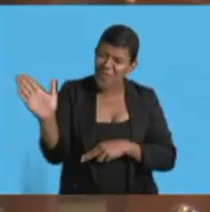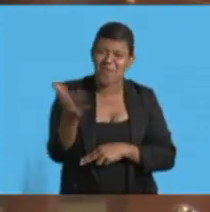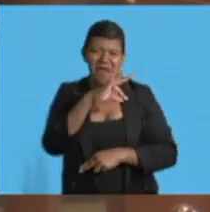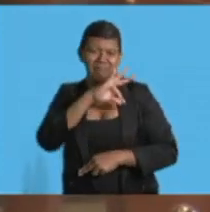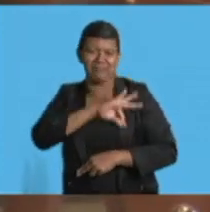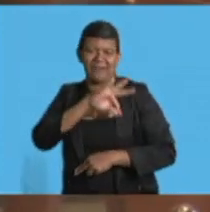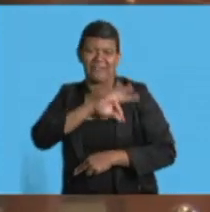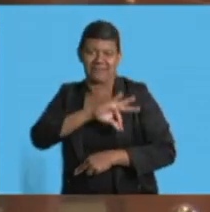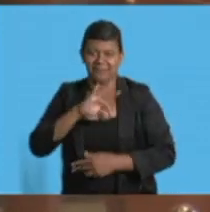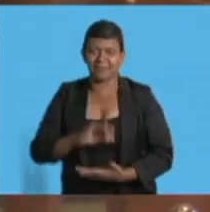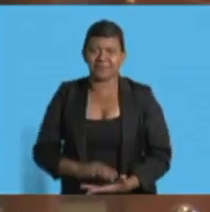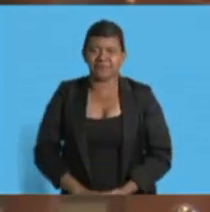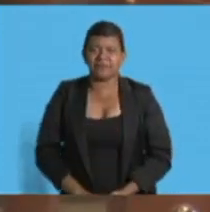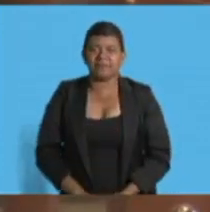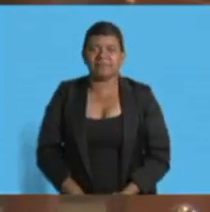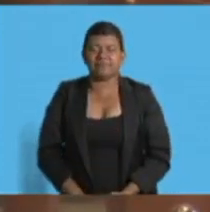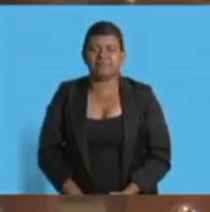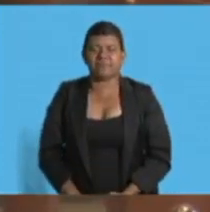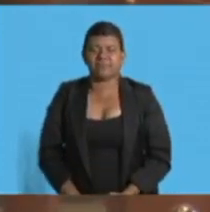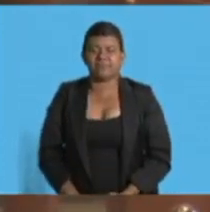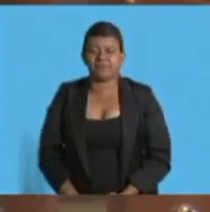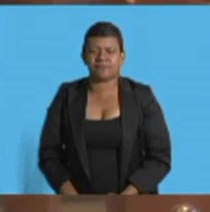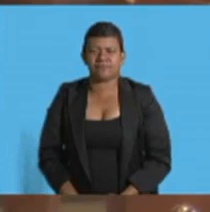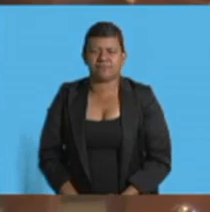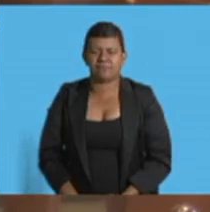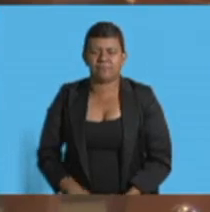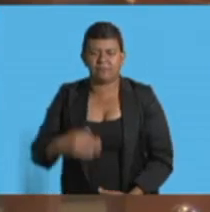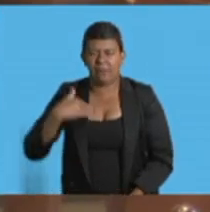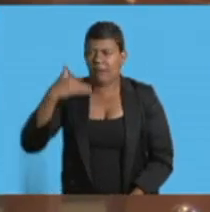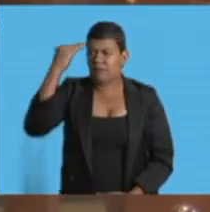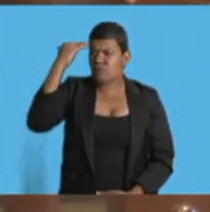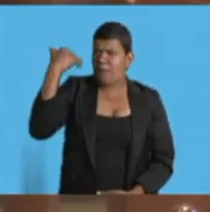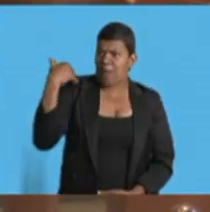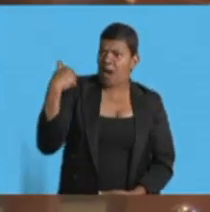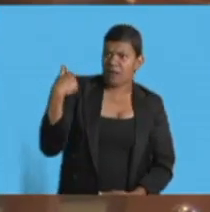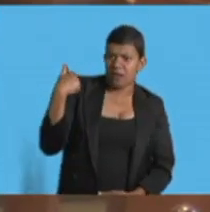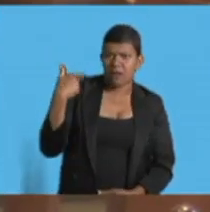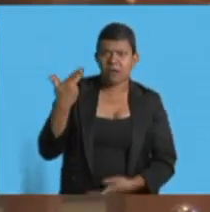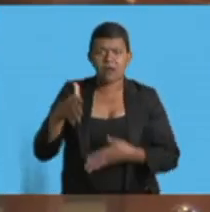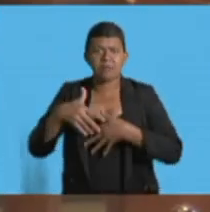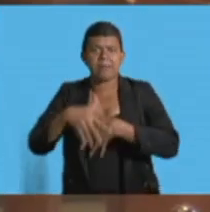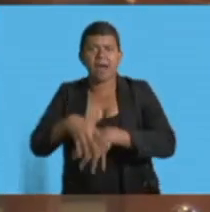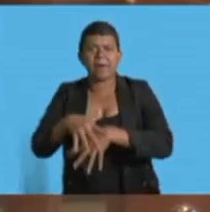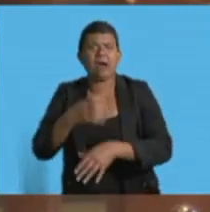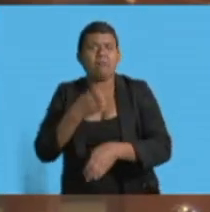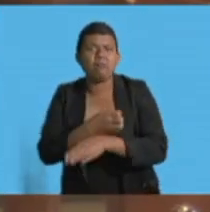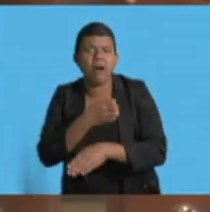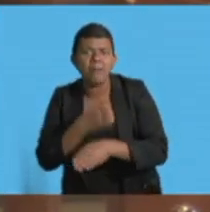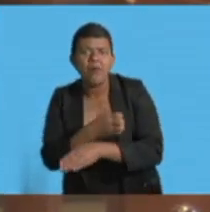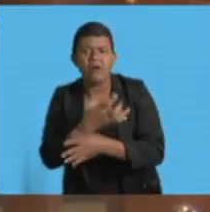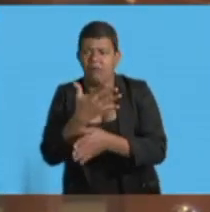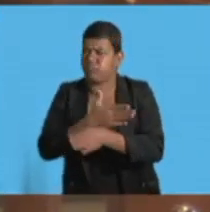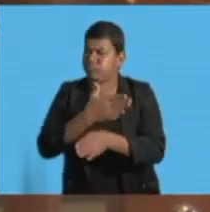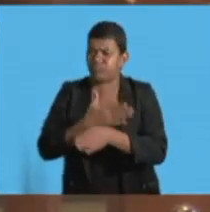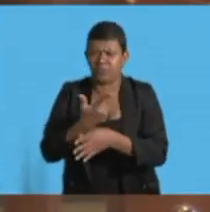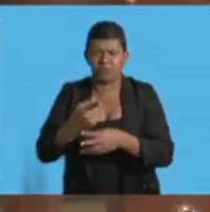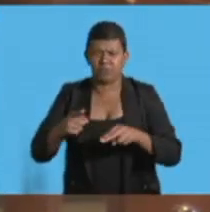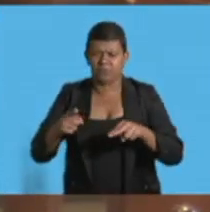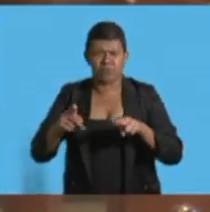Madam Speaker, this reminds me of the Public Employees Union logo that says,